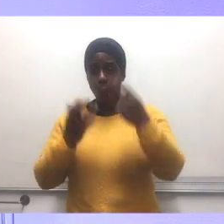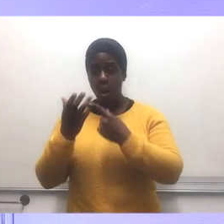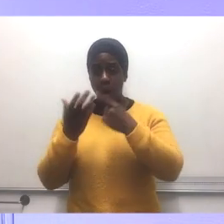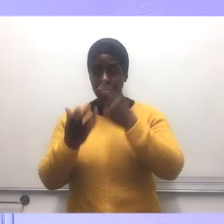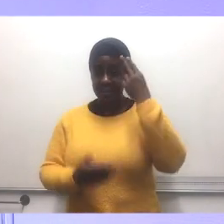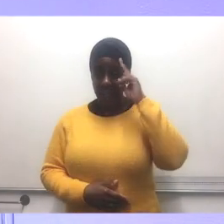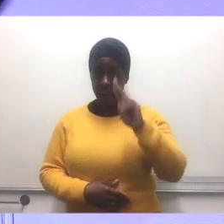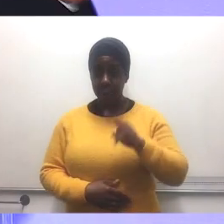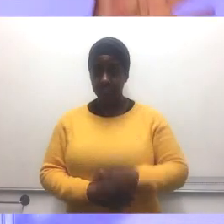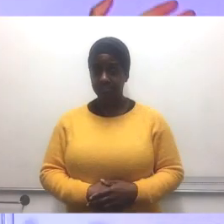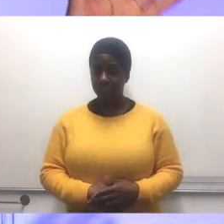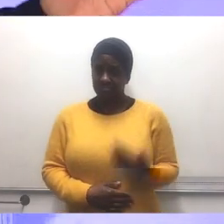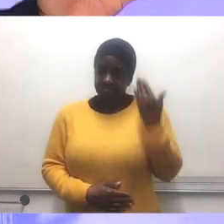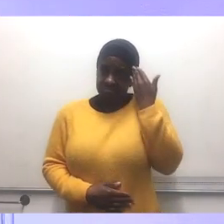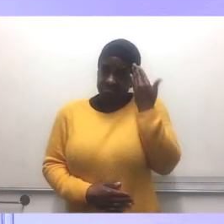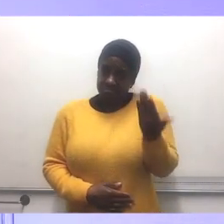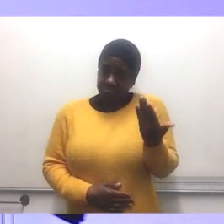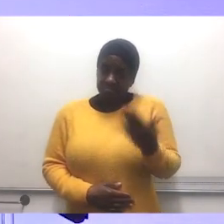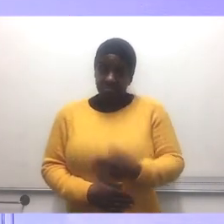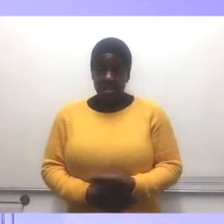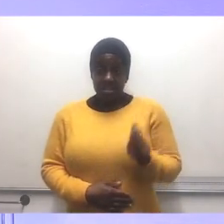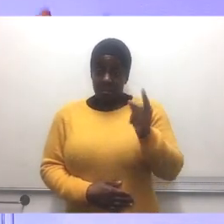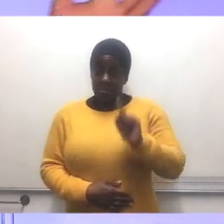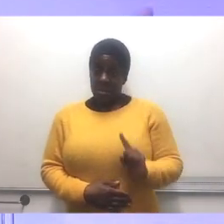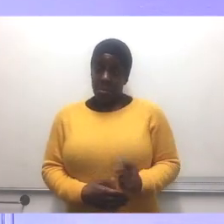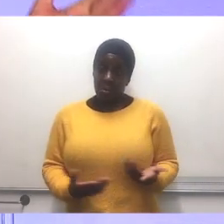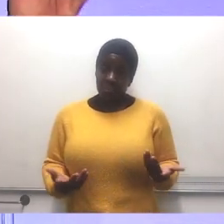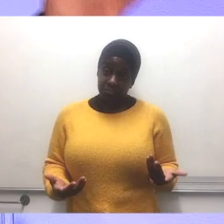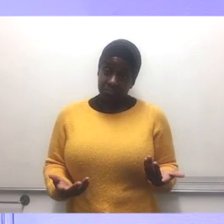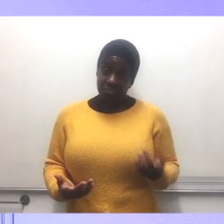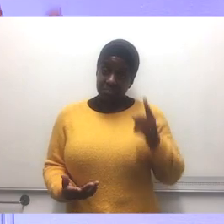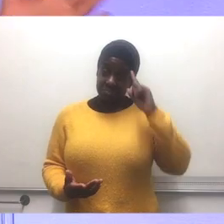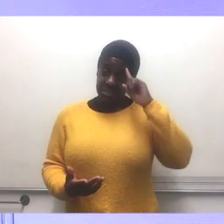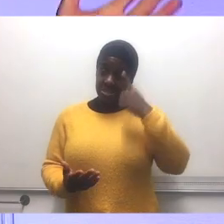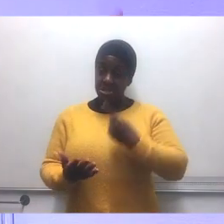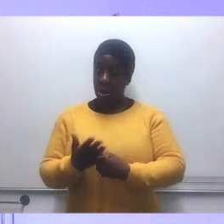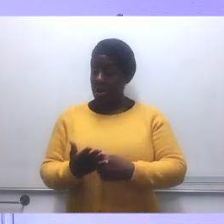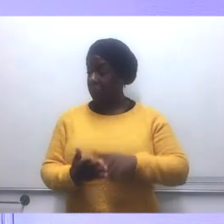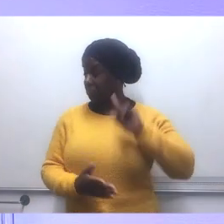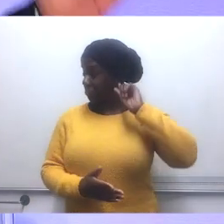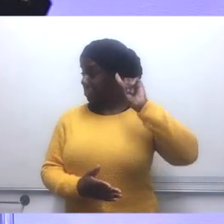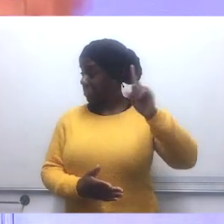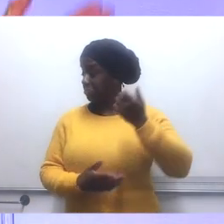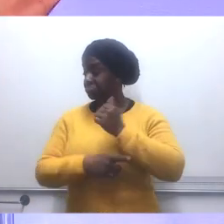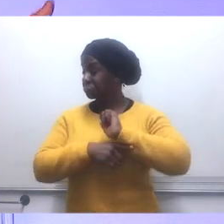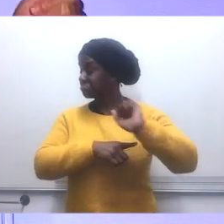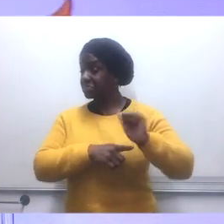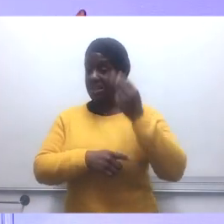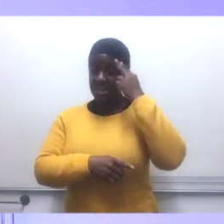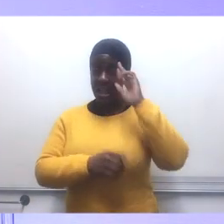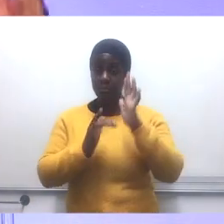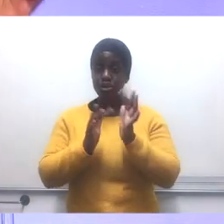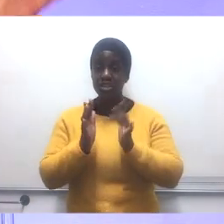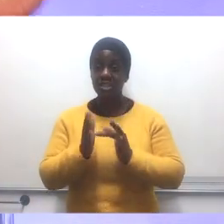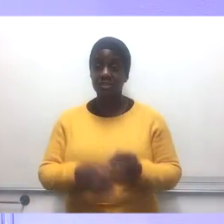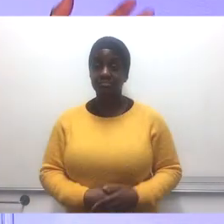names. I don't know, there are some people that choose to deny the name of Jesus. There are some